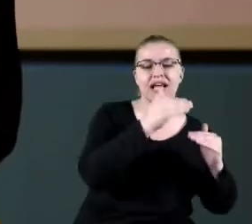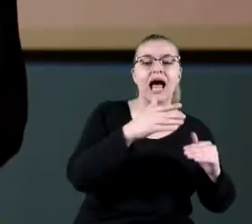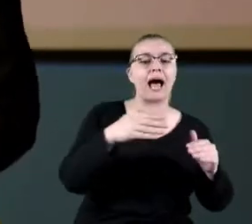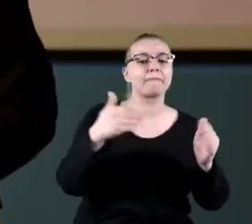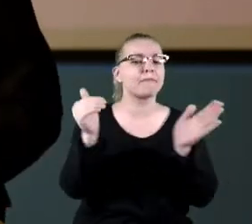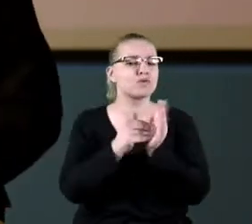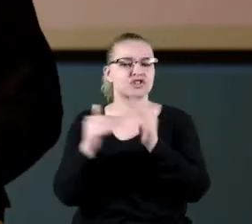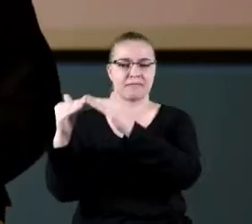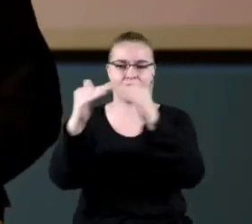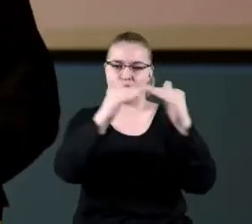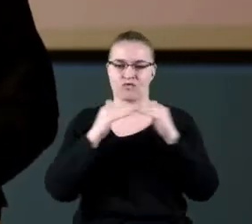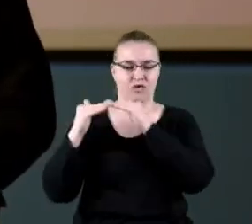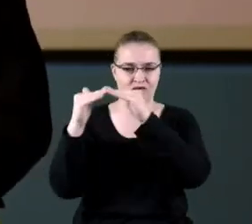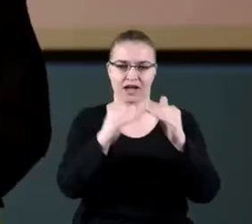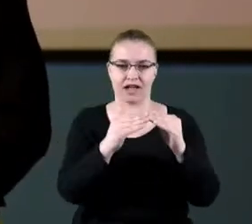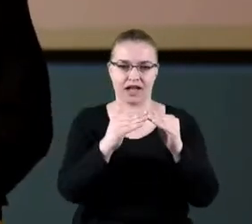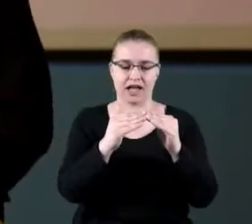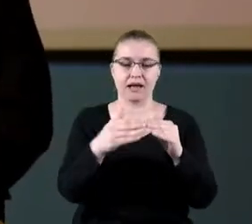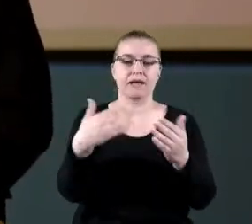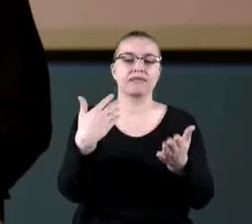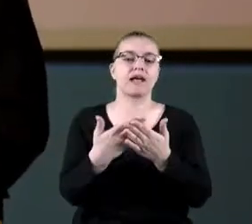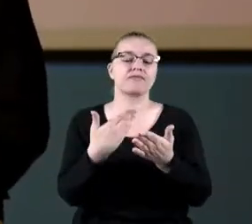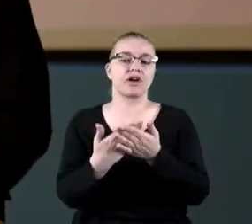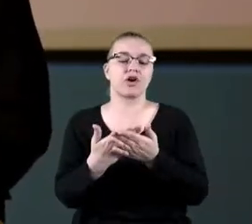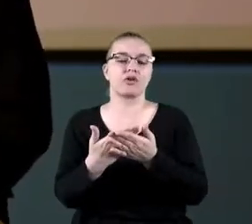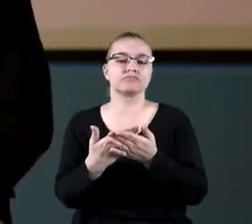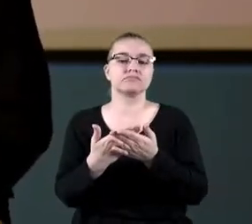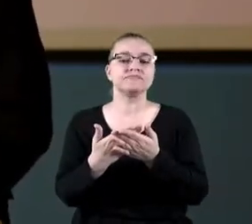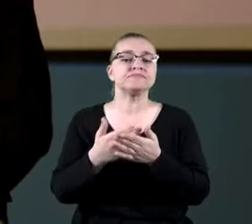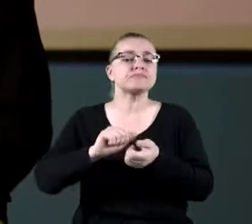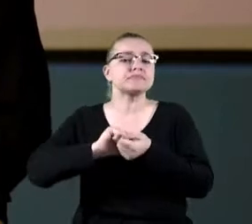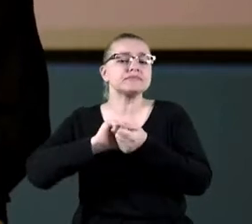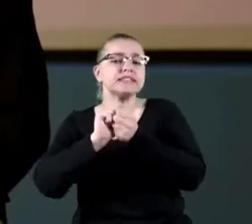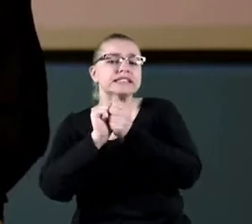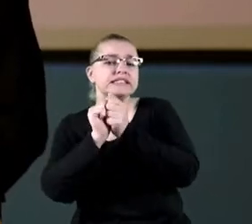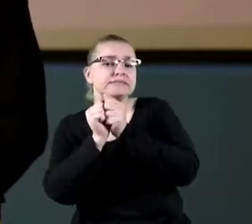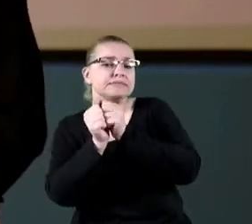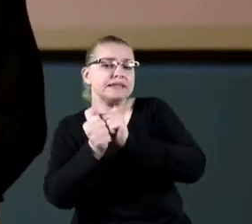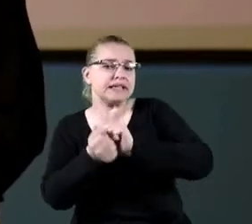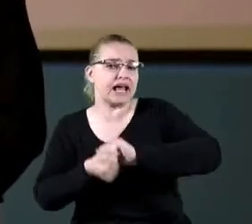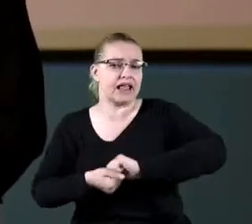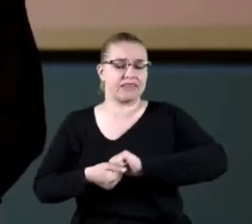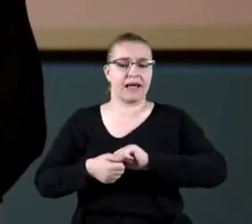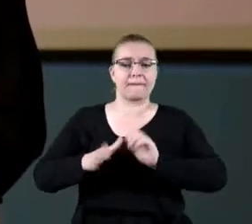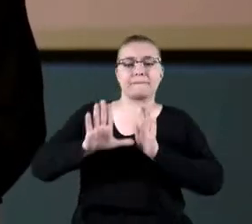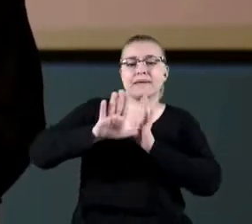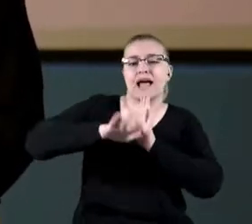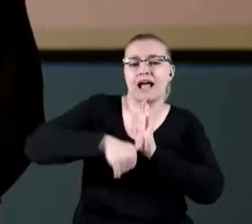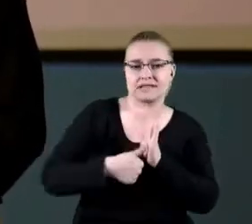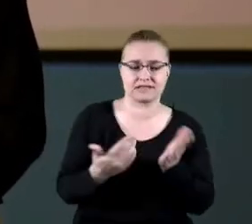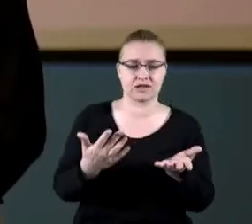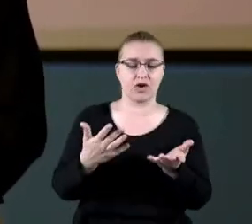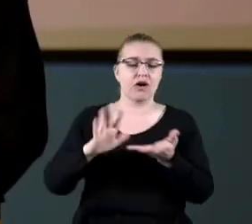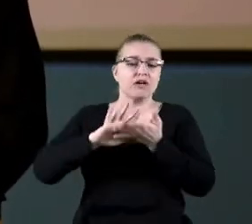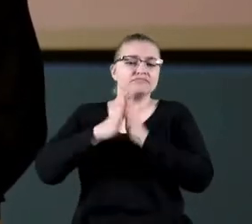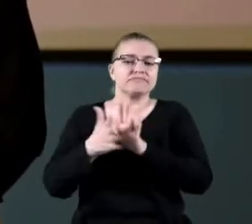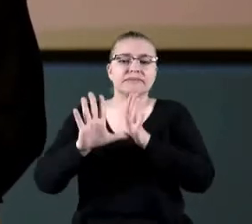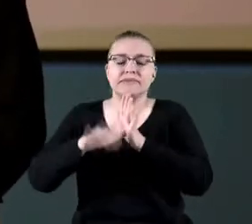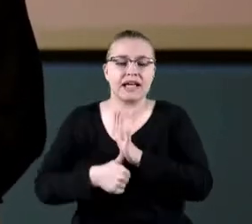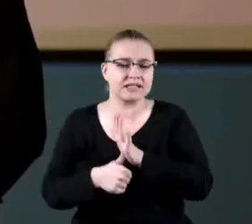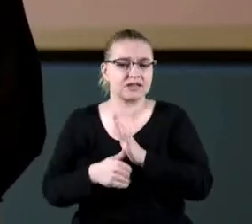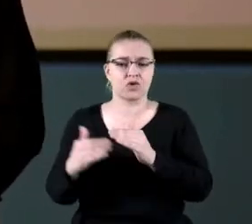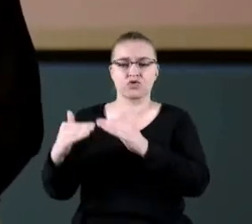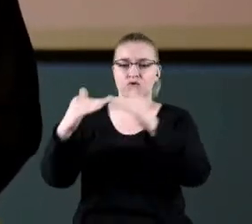structural transformation of our city. Sustainable development is about equilibrium and balance in